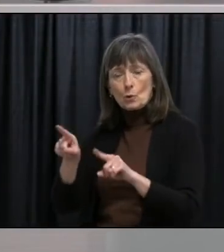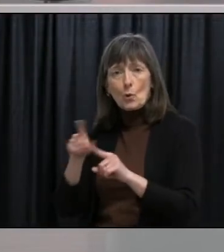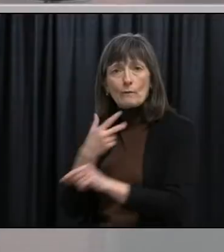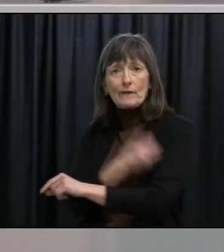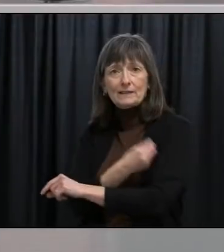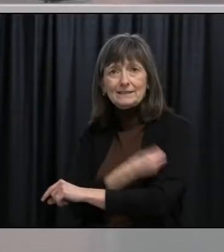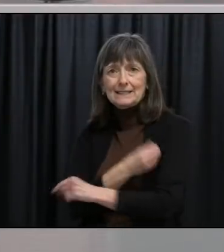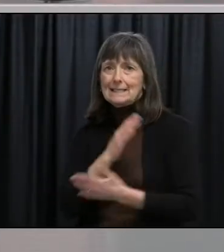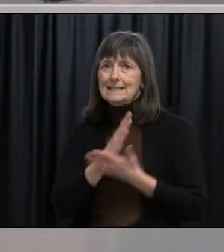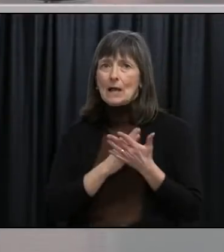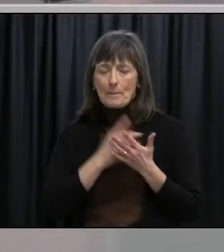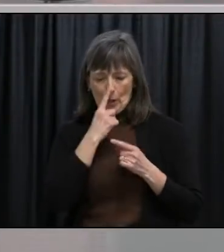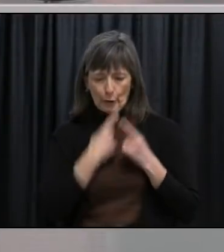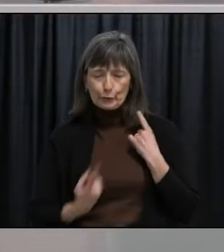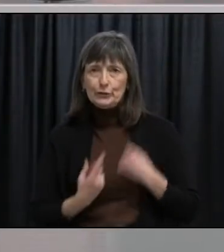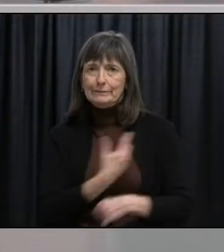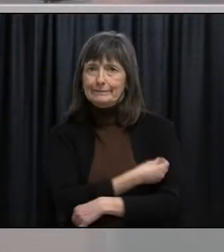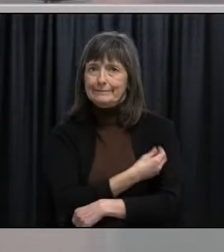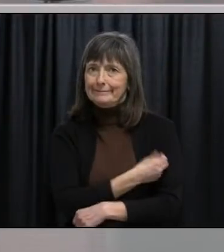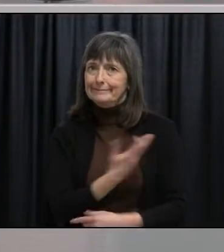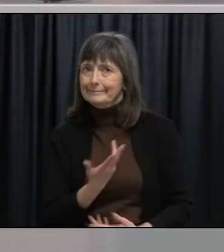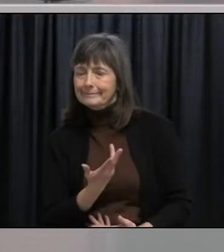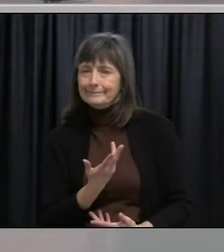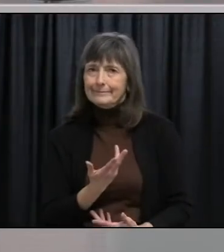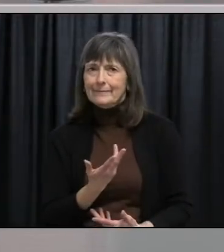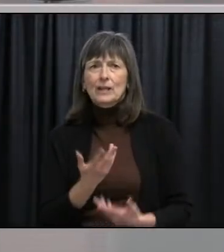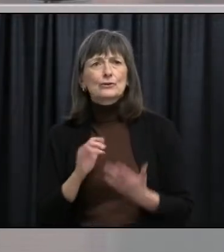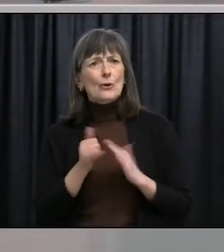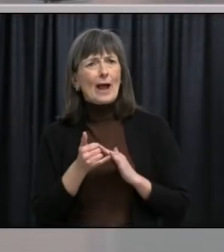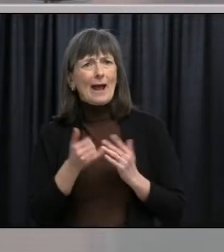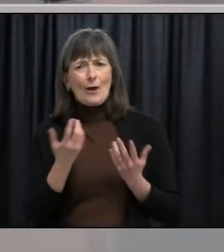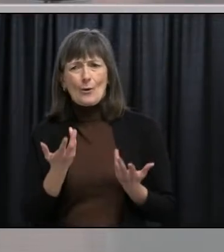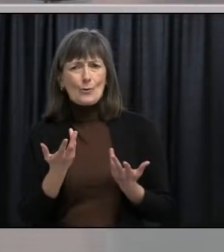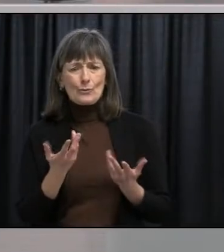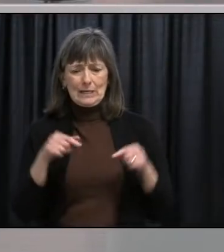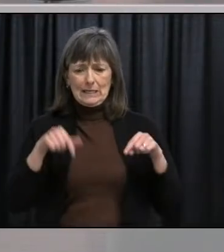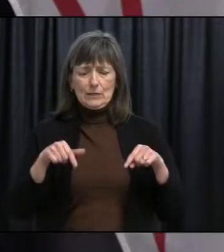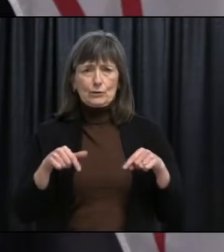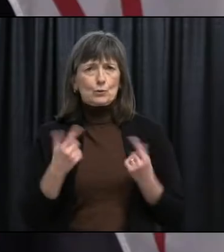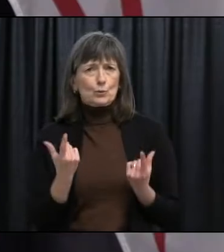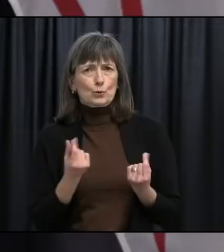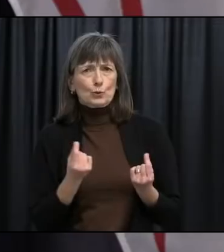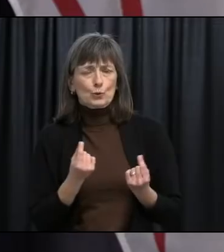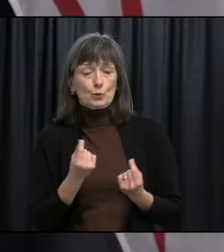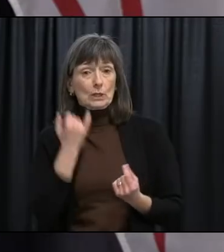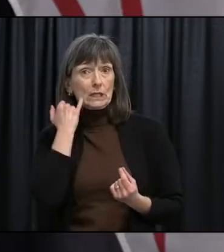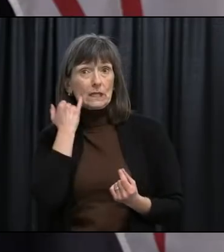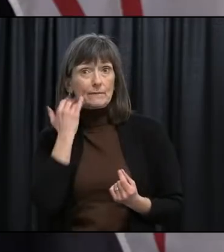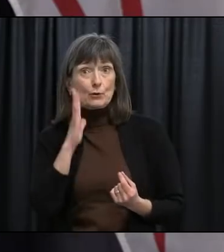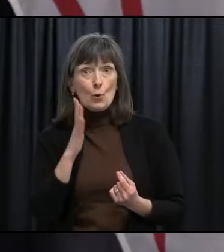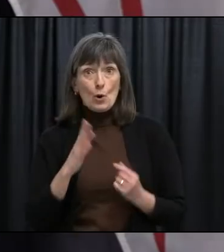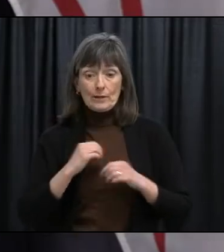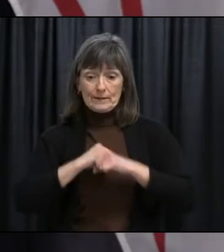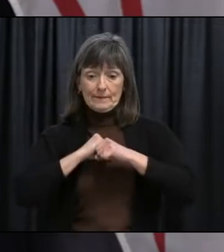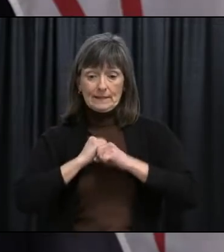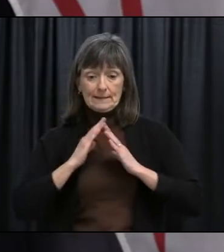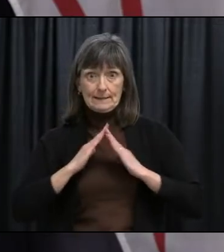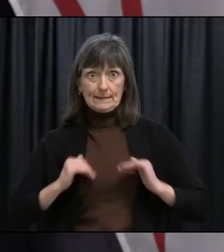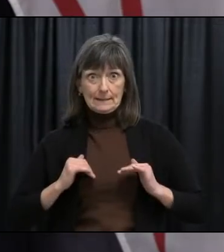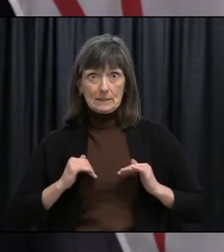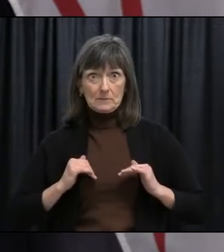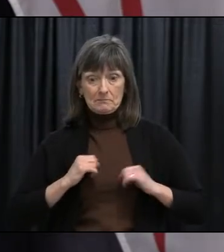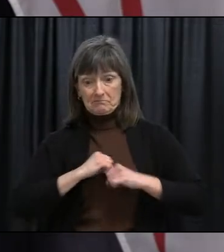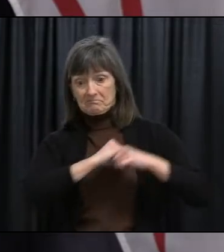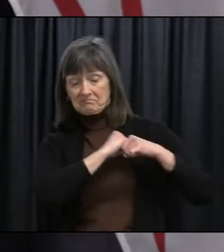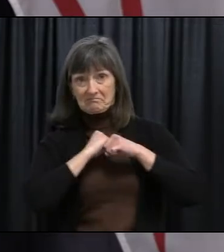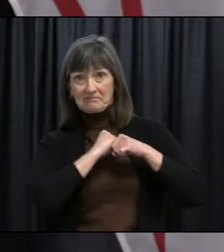should those who are immunocompromised go about determining if they should get the vaccine? So certainly we're encouraging anyone